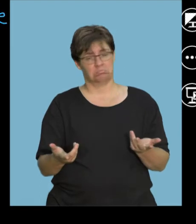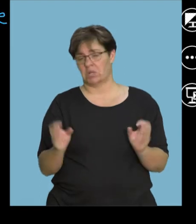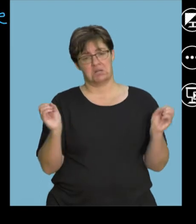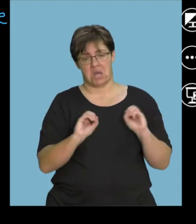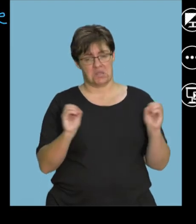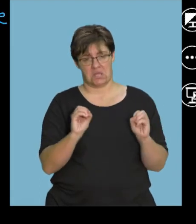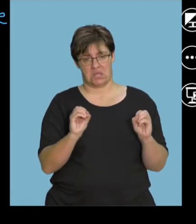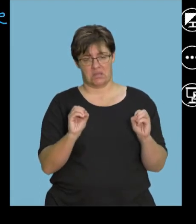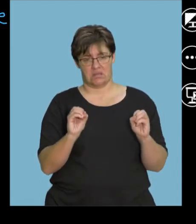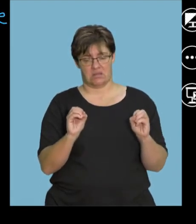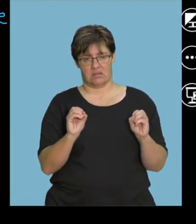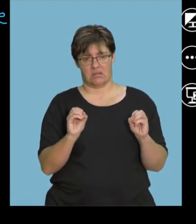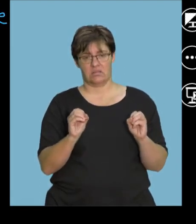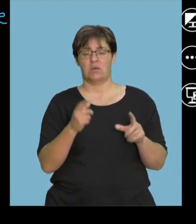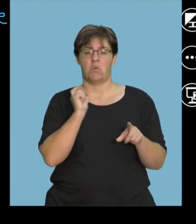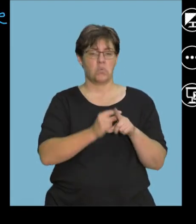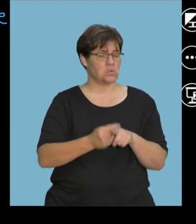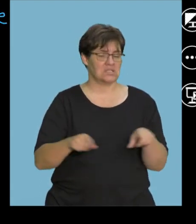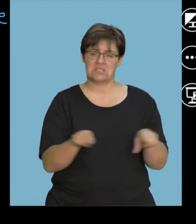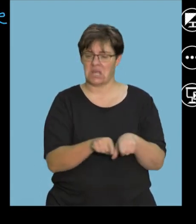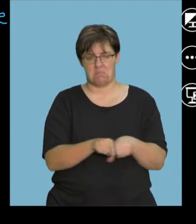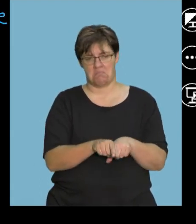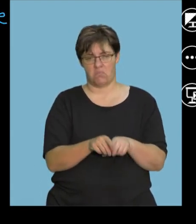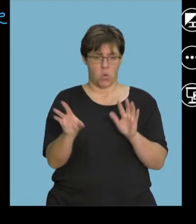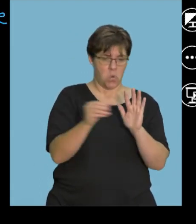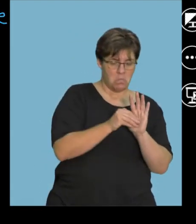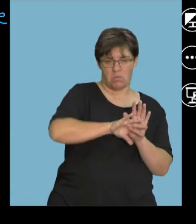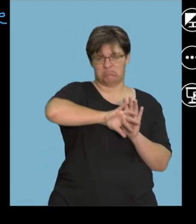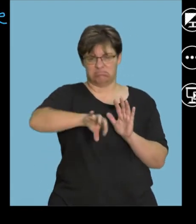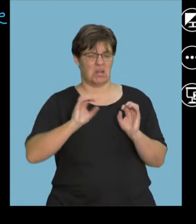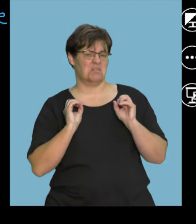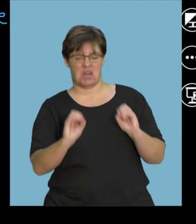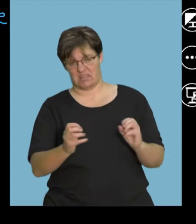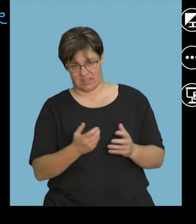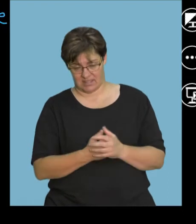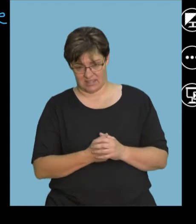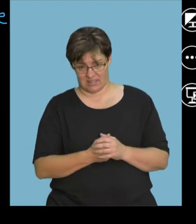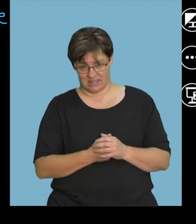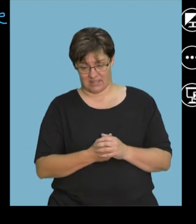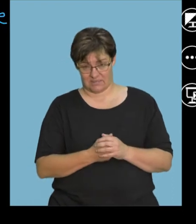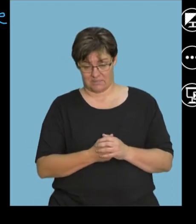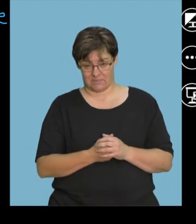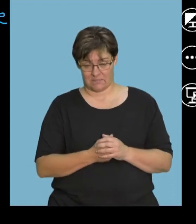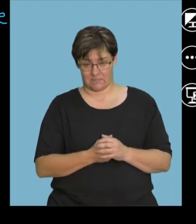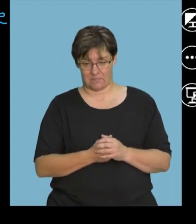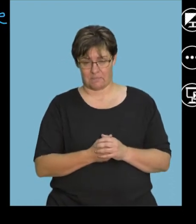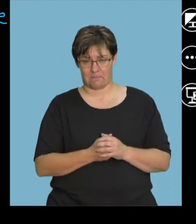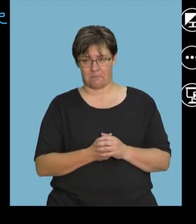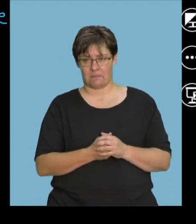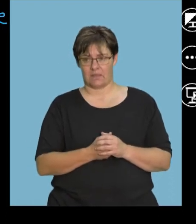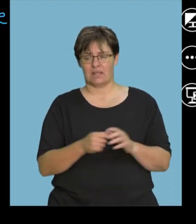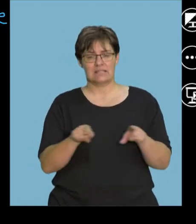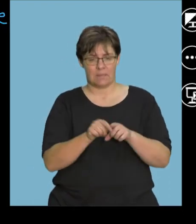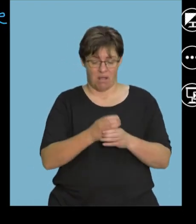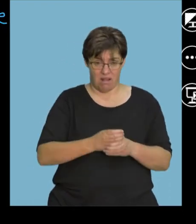no? It certainly doesn't. So does wood, okay? Wood does not exert a force, the magnet does not exert a force